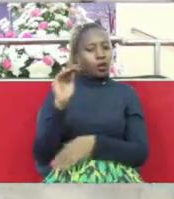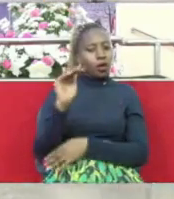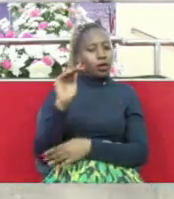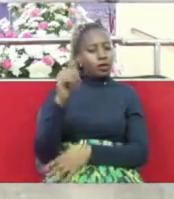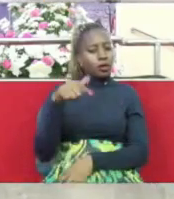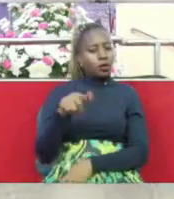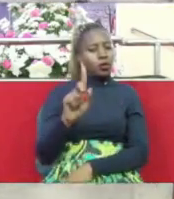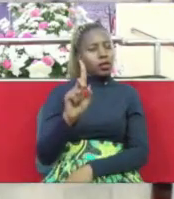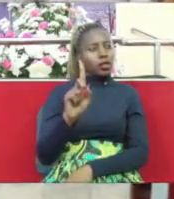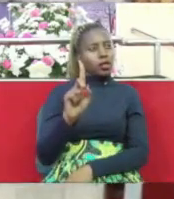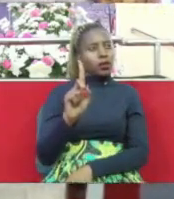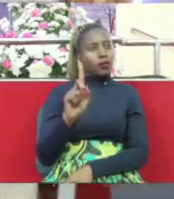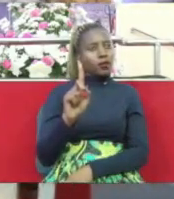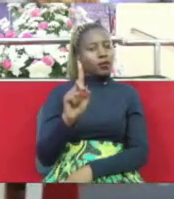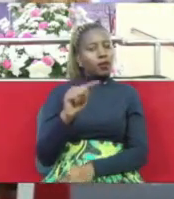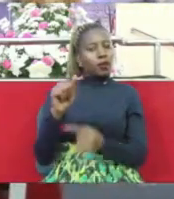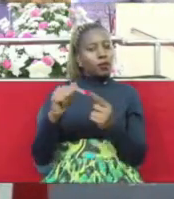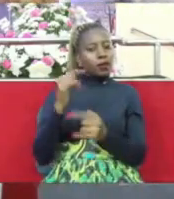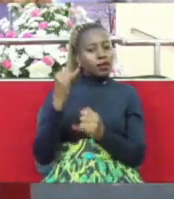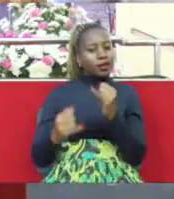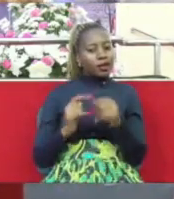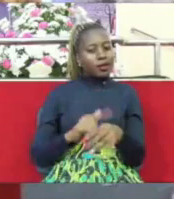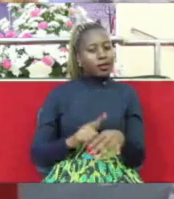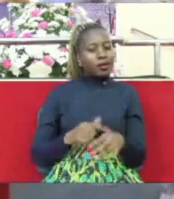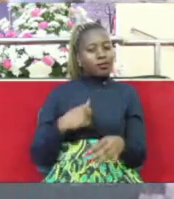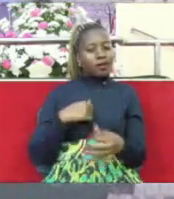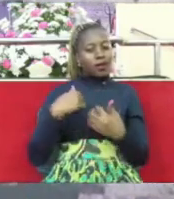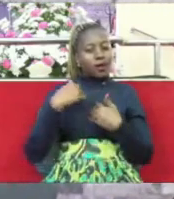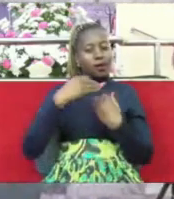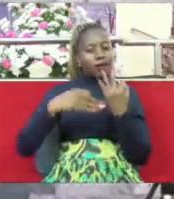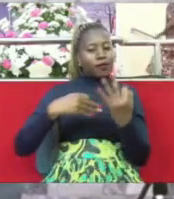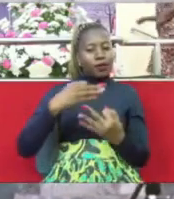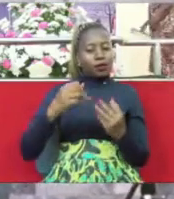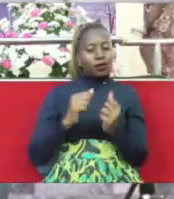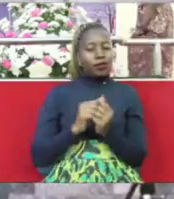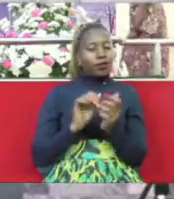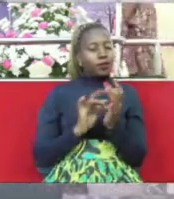unajiuliza. Enyewe, when did I last have fellowship with him? Ilikuwa lini mara ya mwisho nikakuwa ushirika naye?